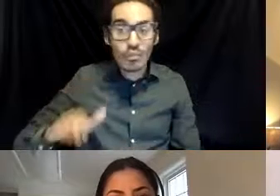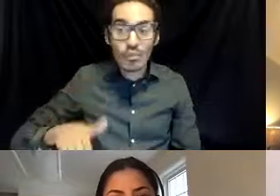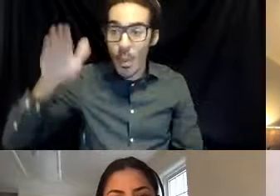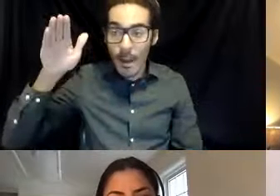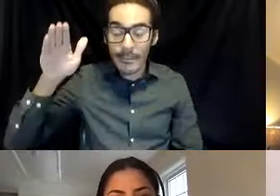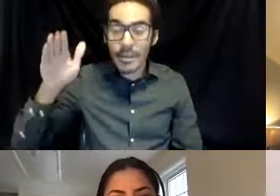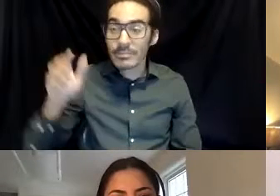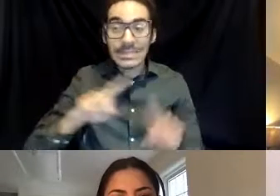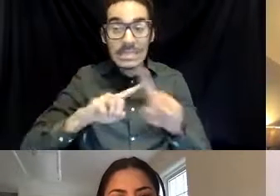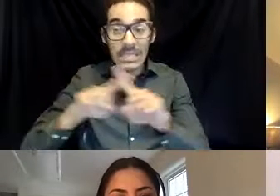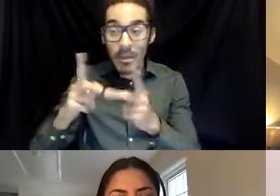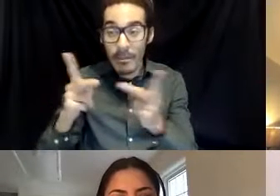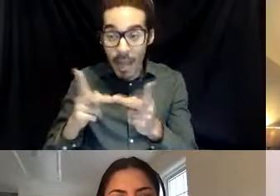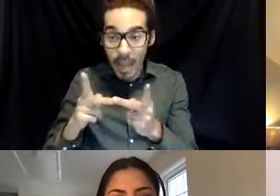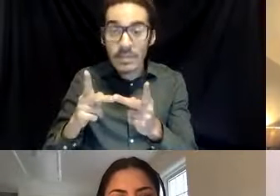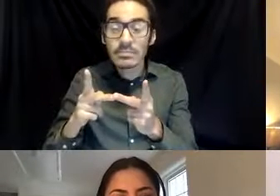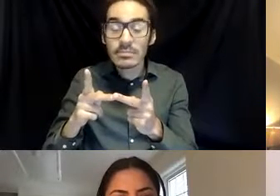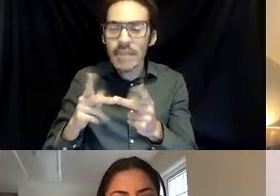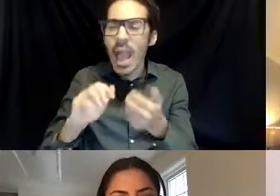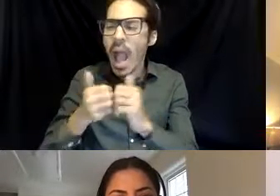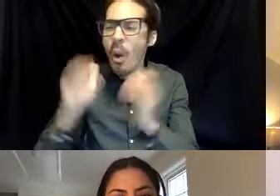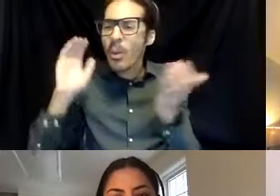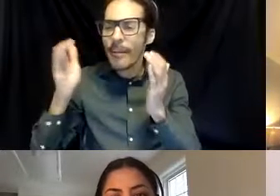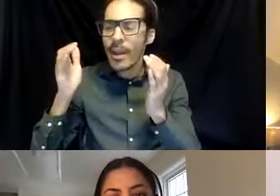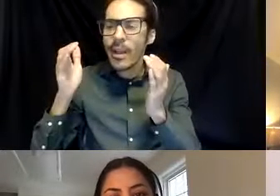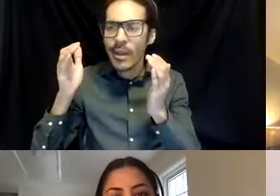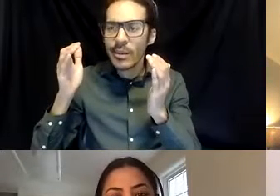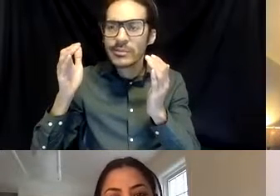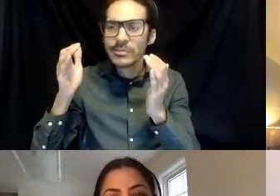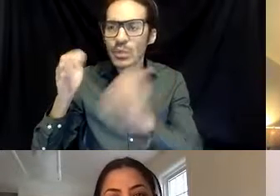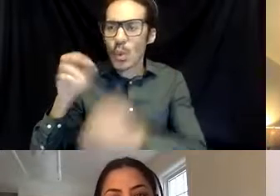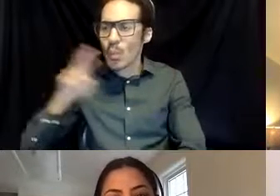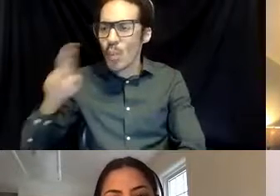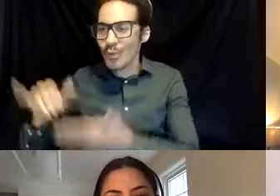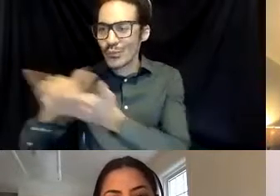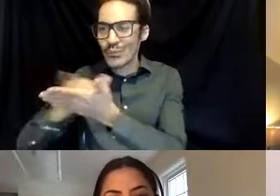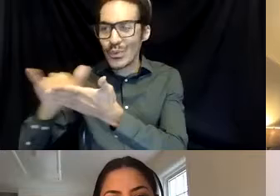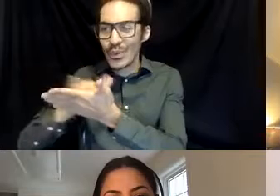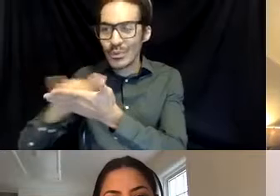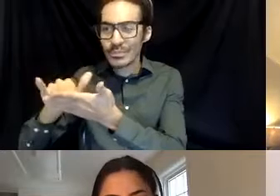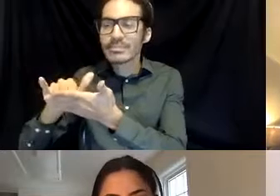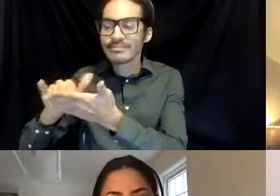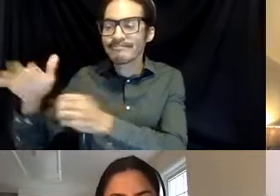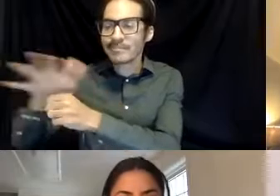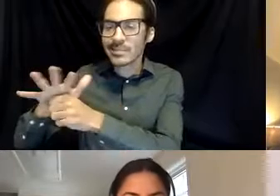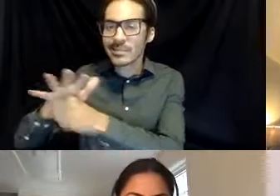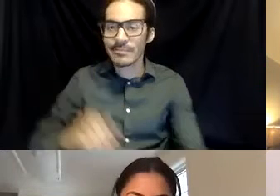different places you spent time, how does that compare to the Rochester, New York area?